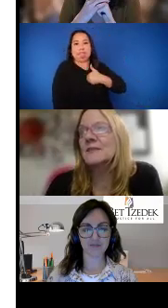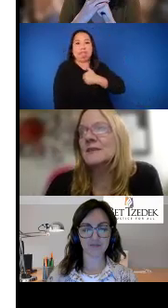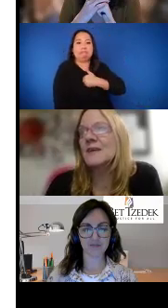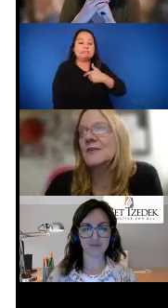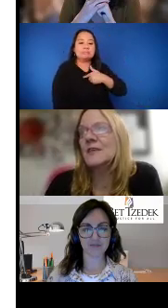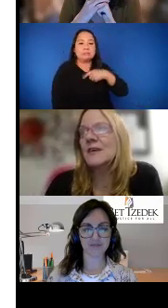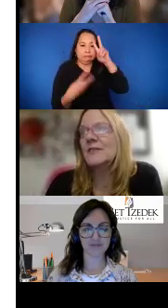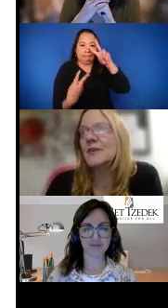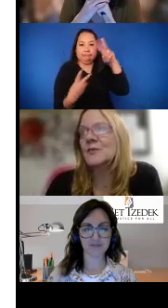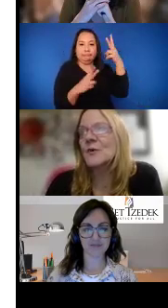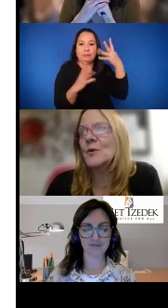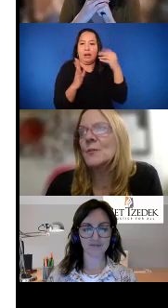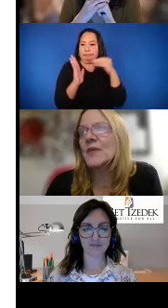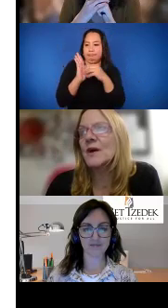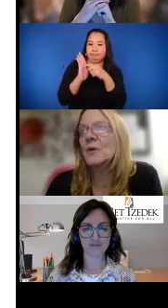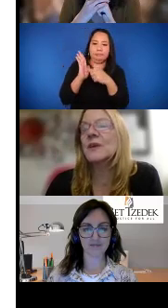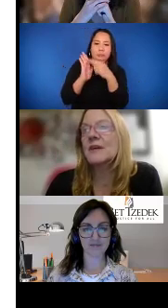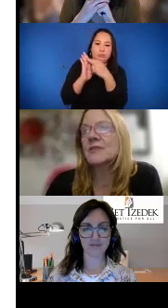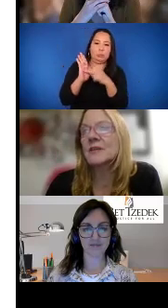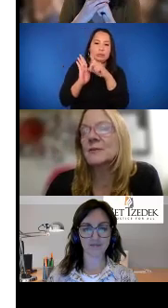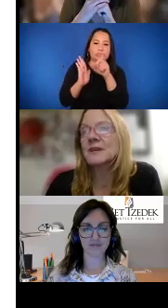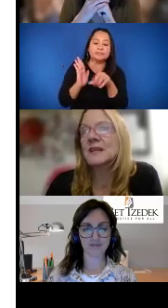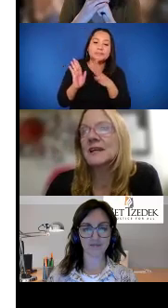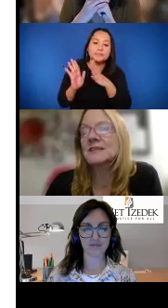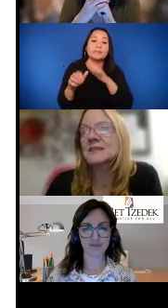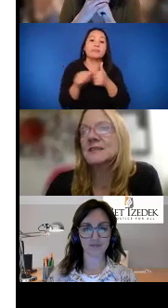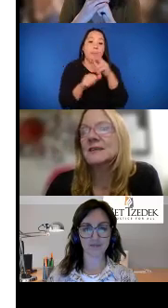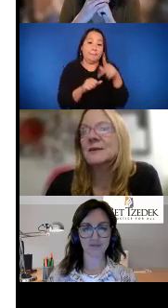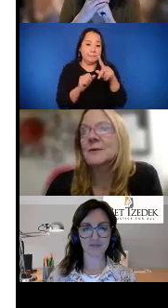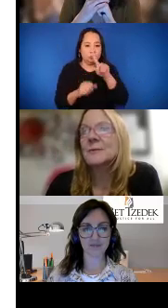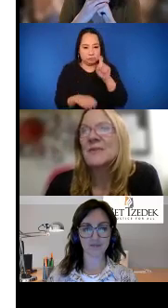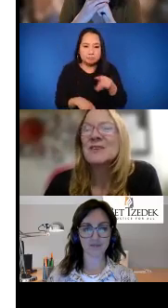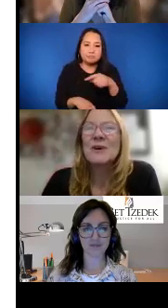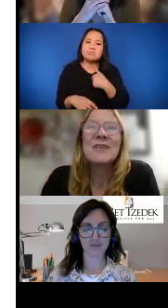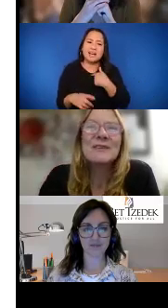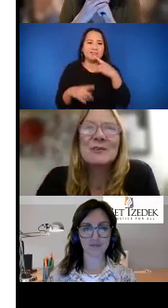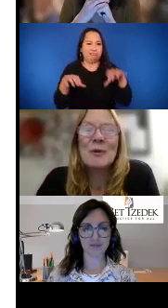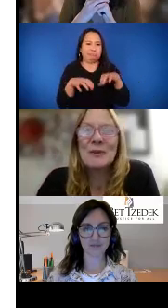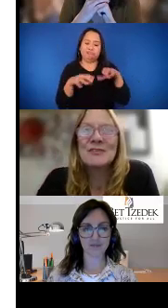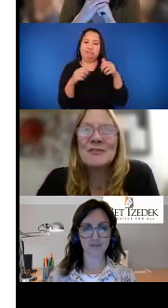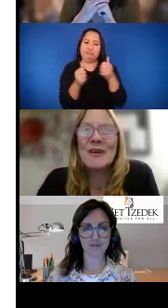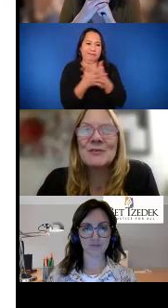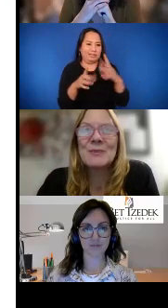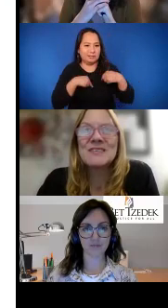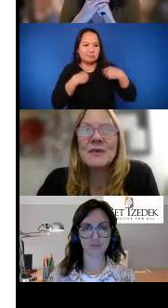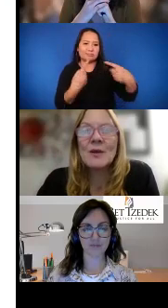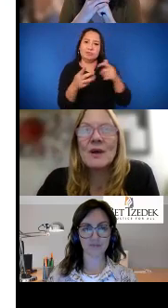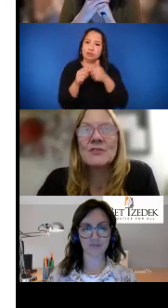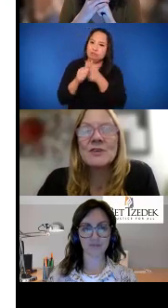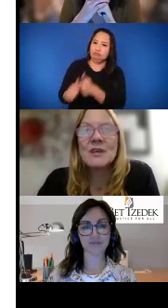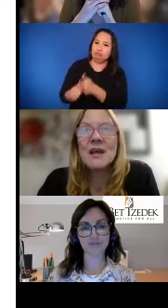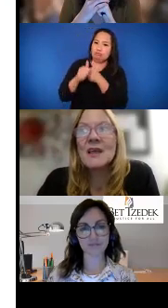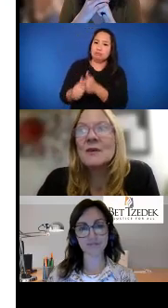my lease and everything they've asked for, but they're holding everything that was collected. So I think this is probably just a very